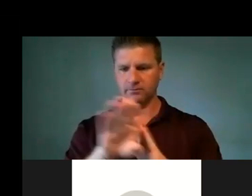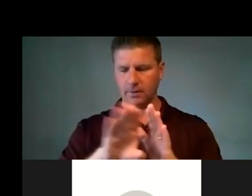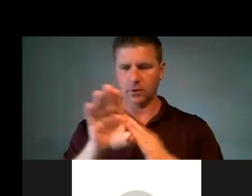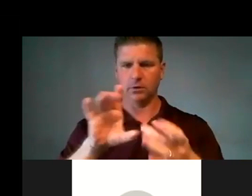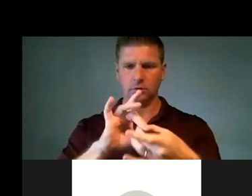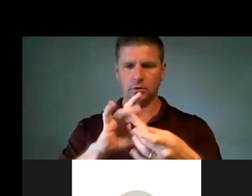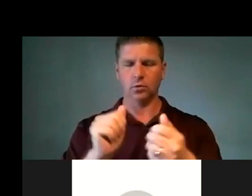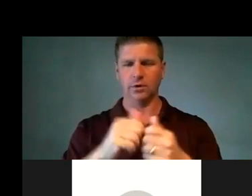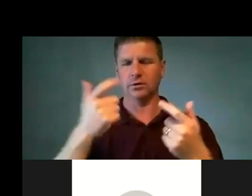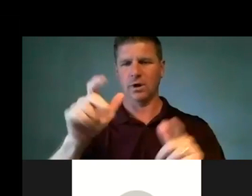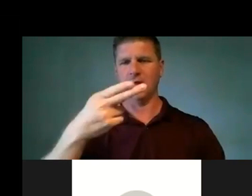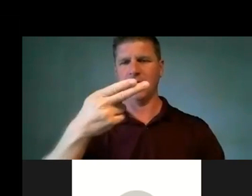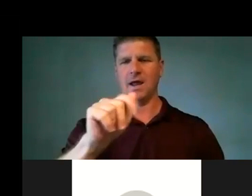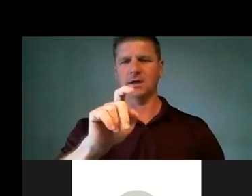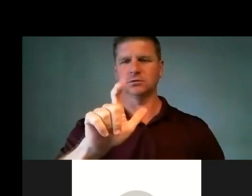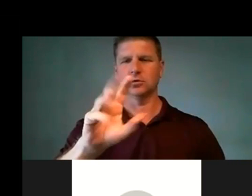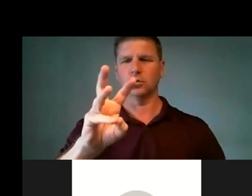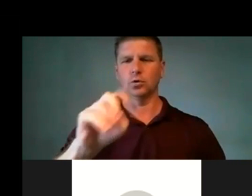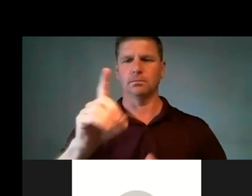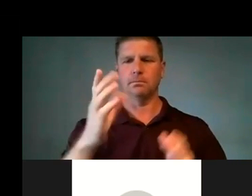Greater Hazelwood Neighborhood Plan.